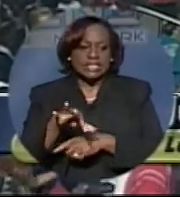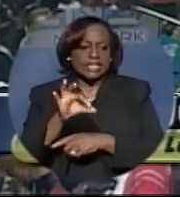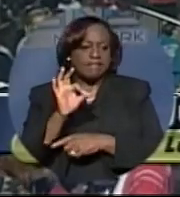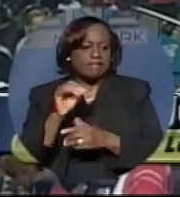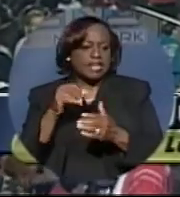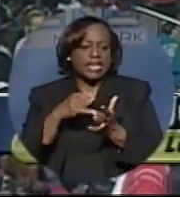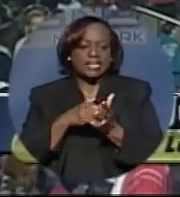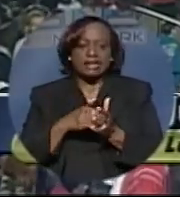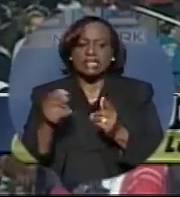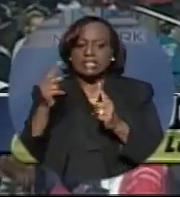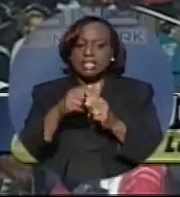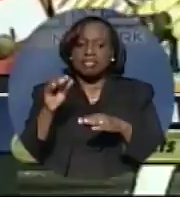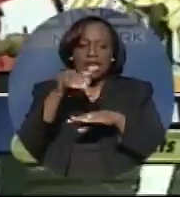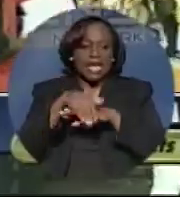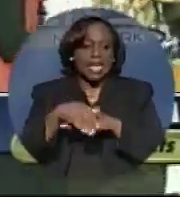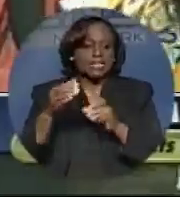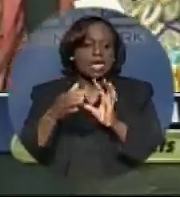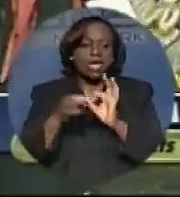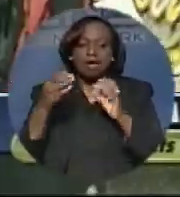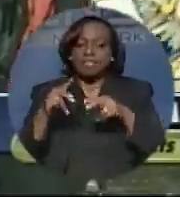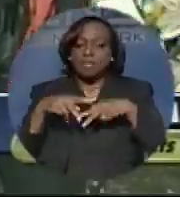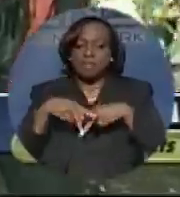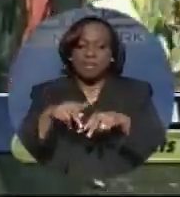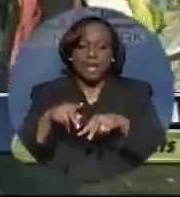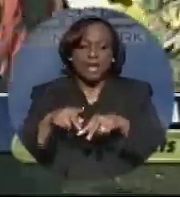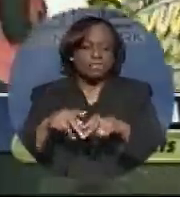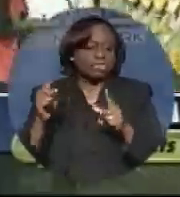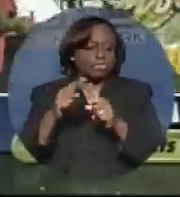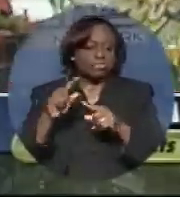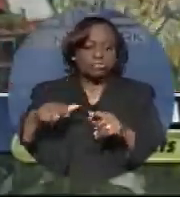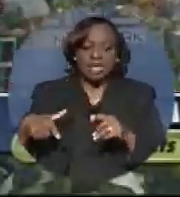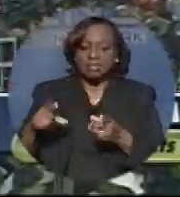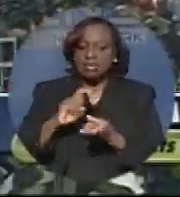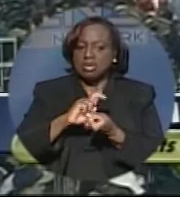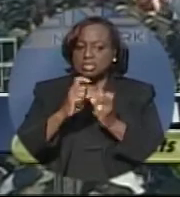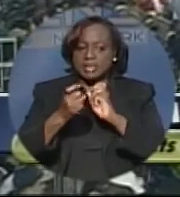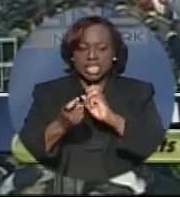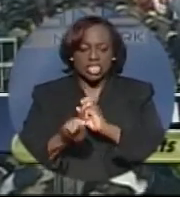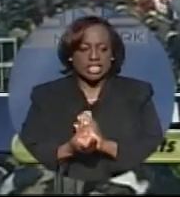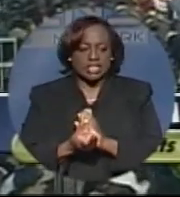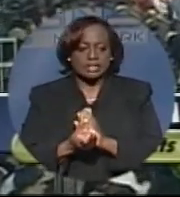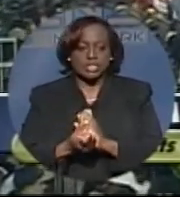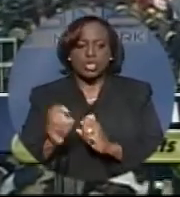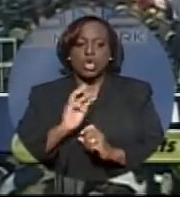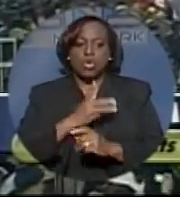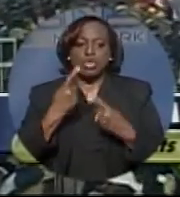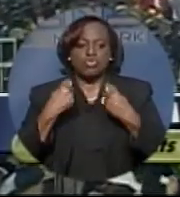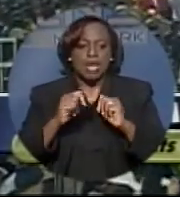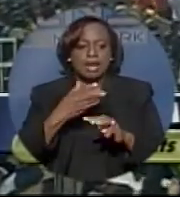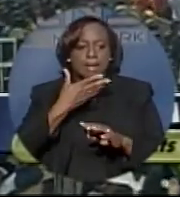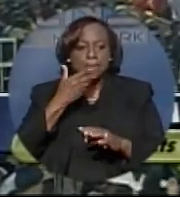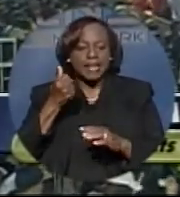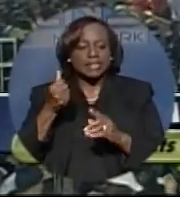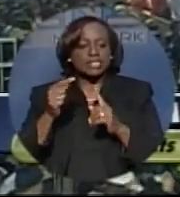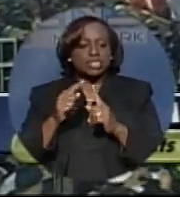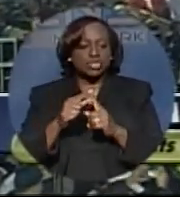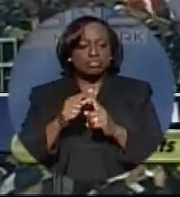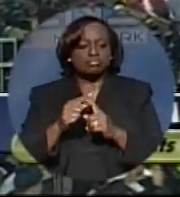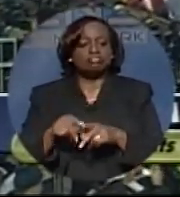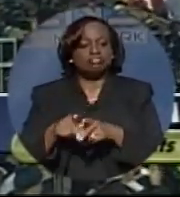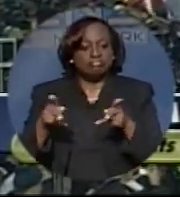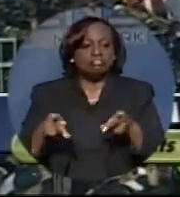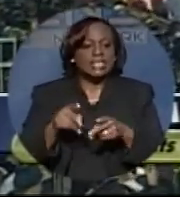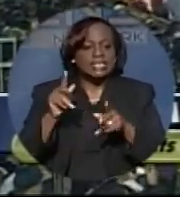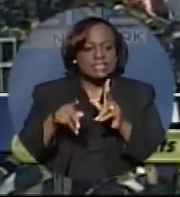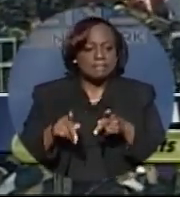it was really too late to try to make any adjustments. And so we tried our best to accommodate people as much as we could, but at the end of the day,